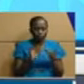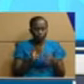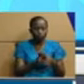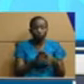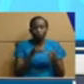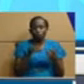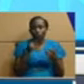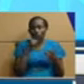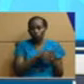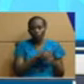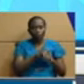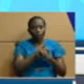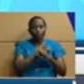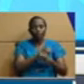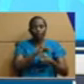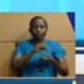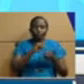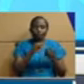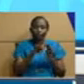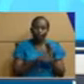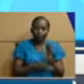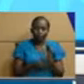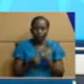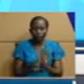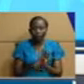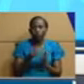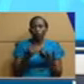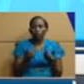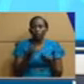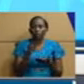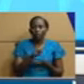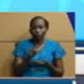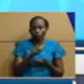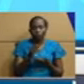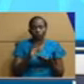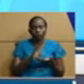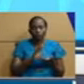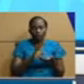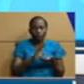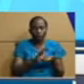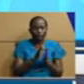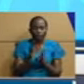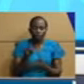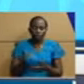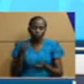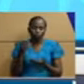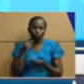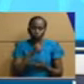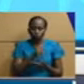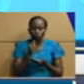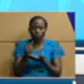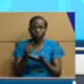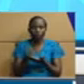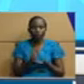security schemes like the Public Service Pension Scheme and the National Social Security Fund, as well as